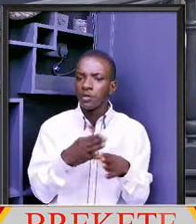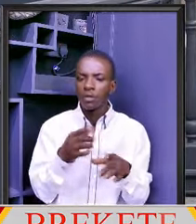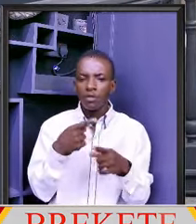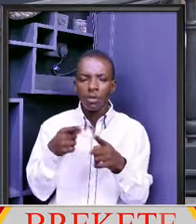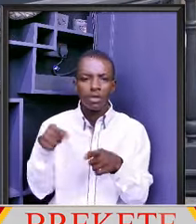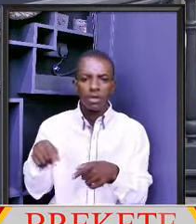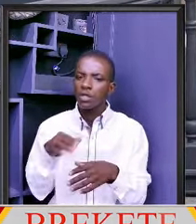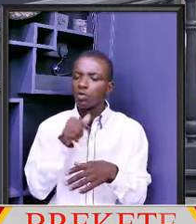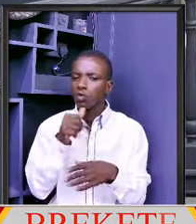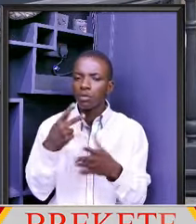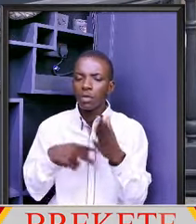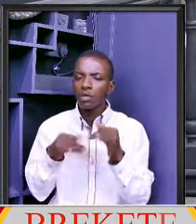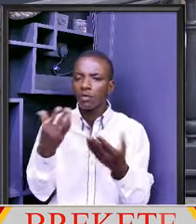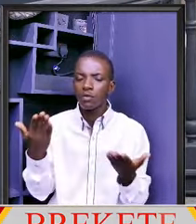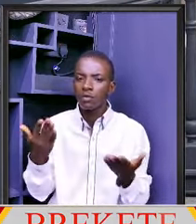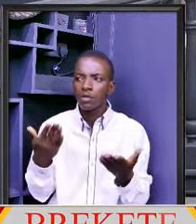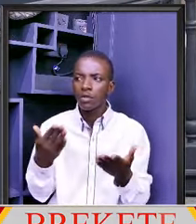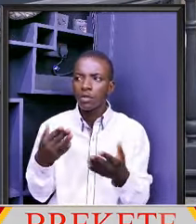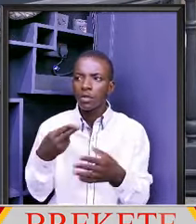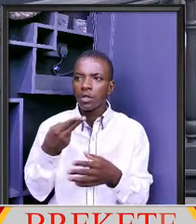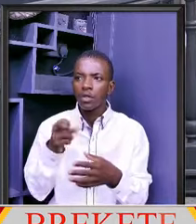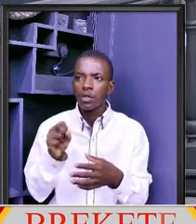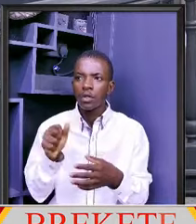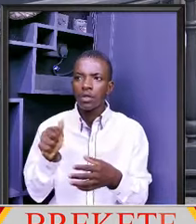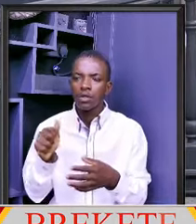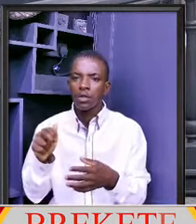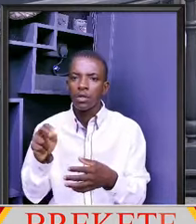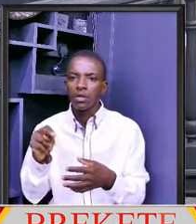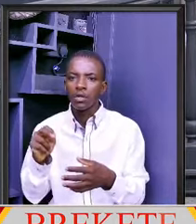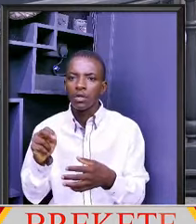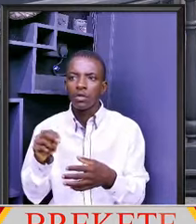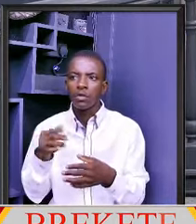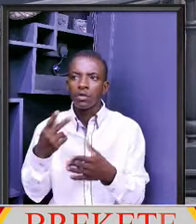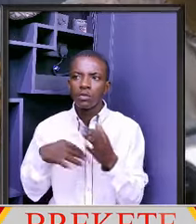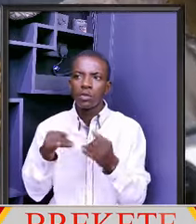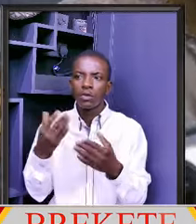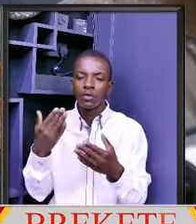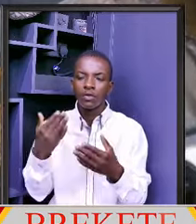will not be part of what they are doing. Hassan here, who was part of the coup plotting.